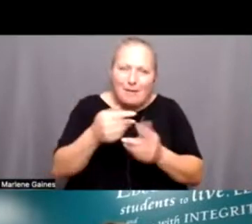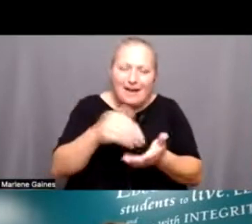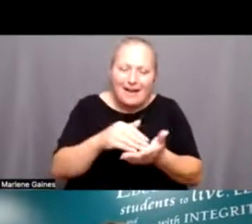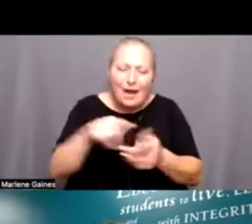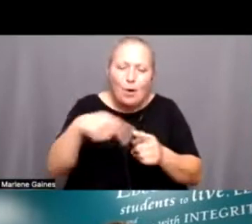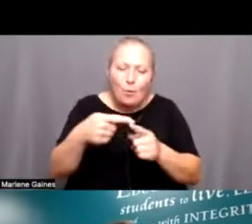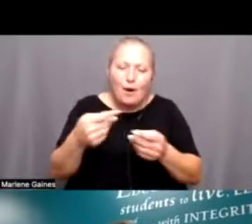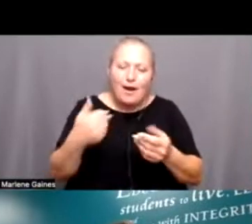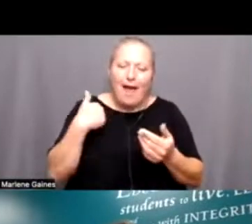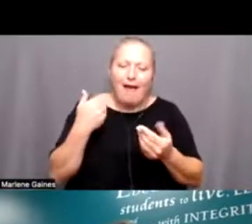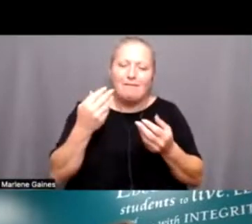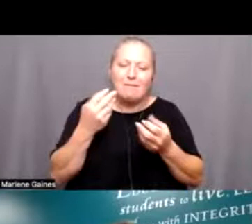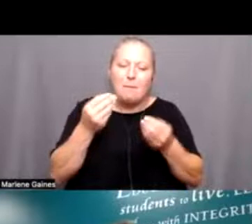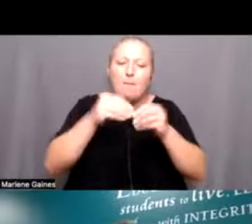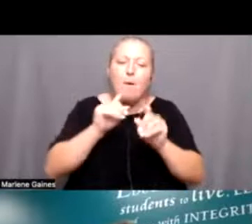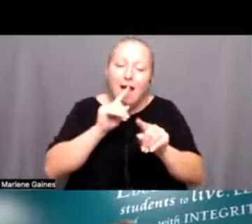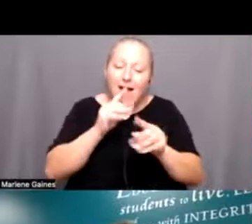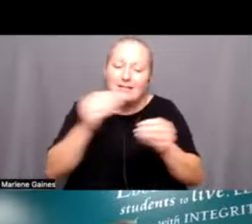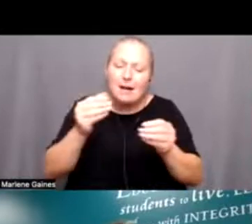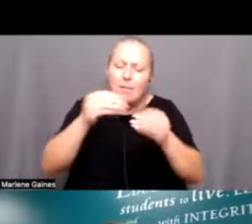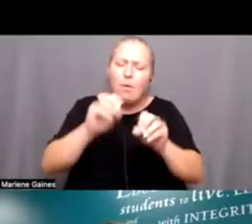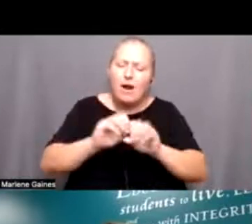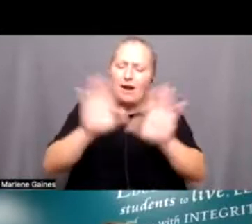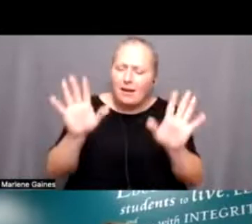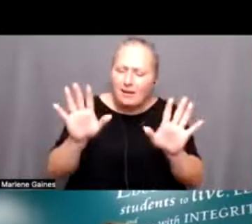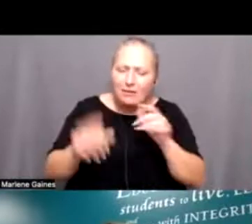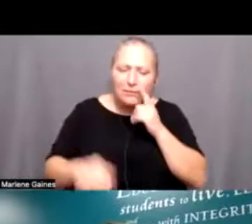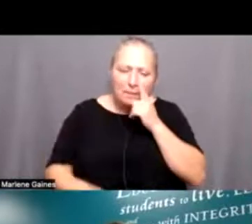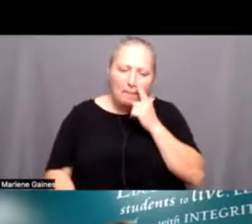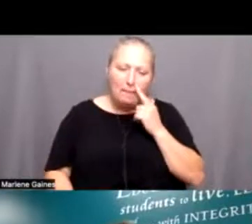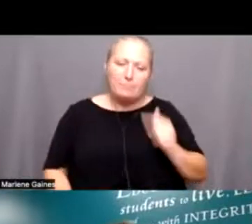we have some of those answers and some more clarification.